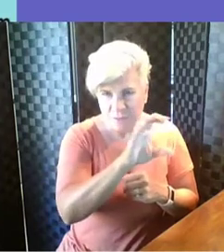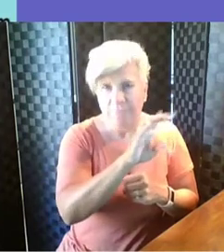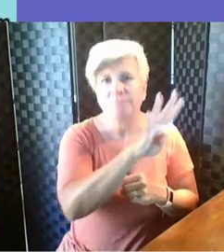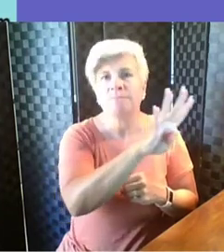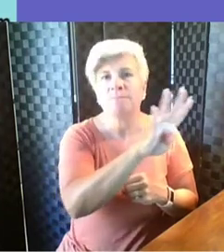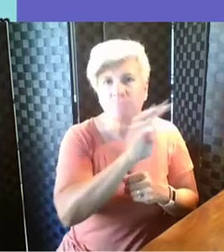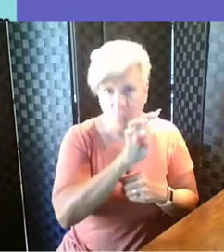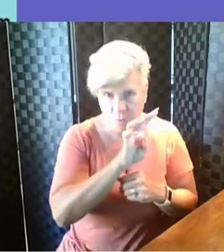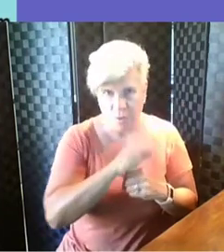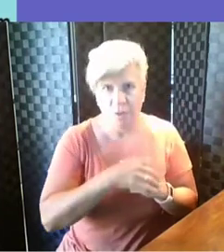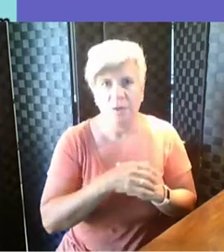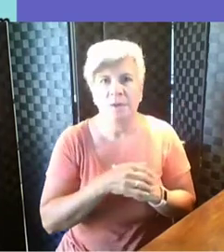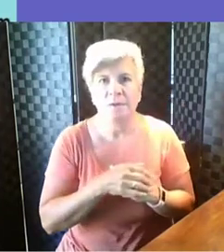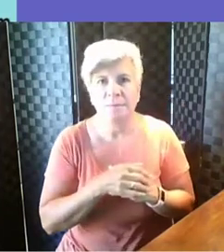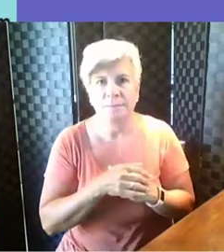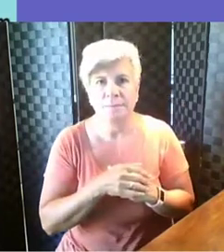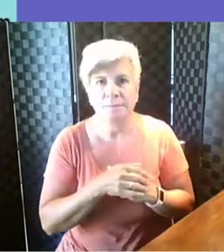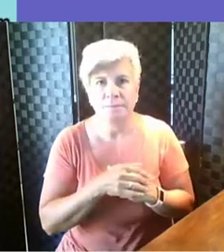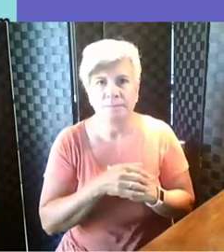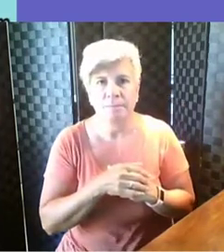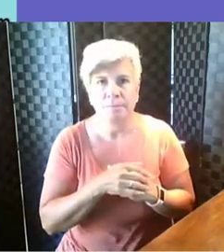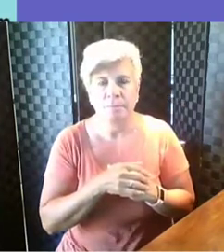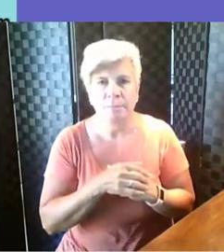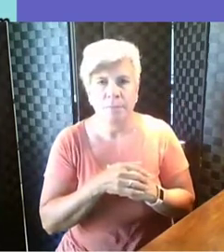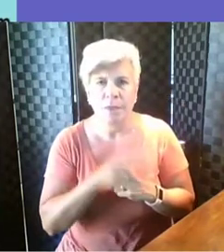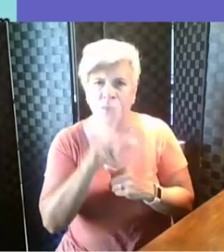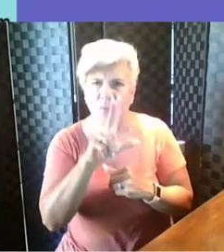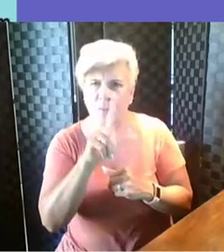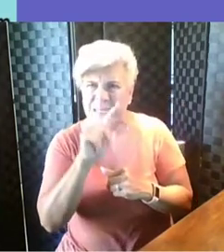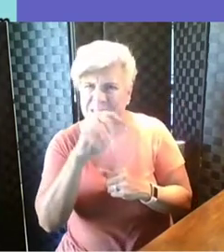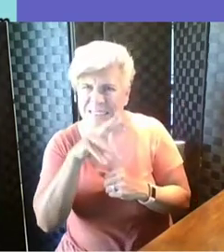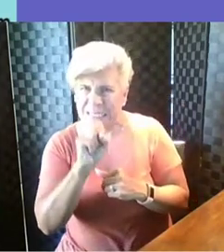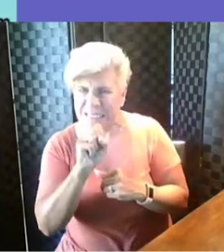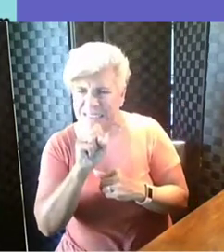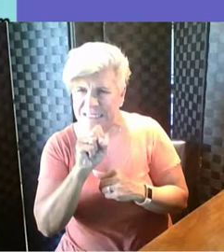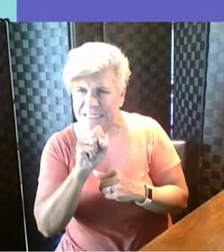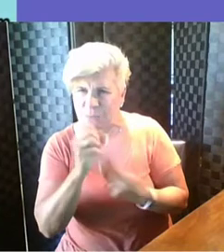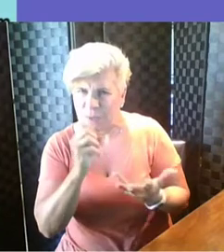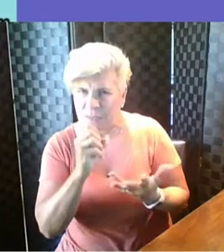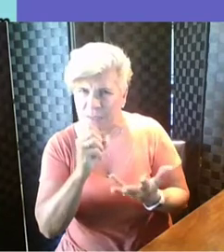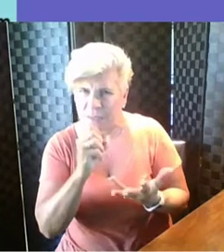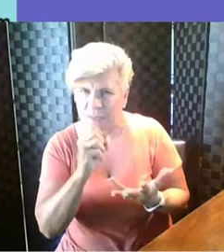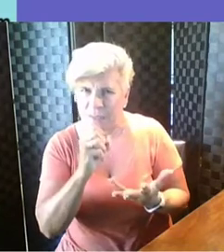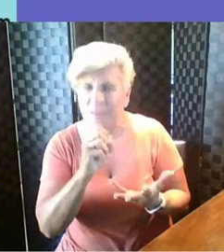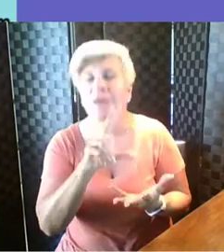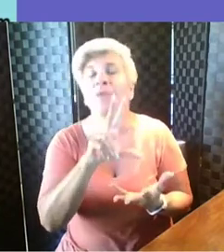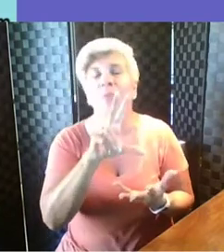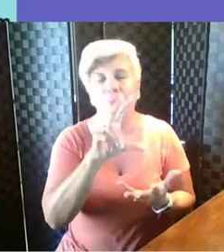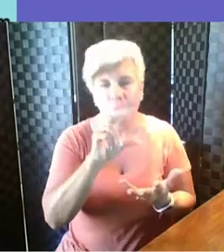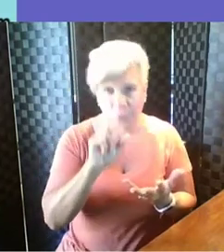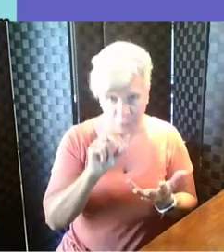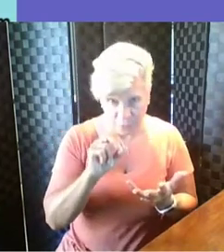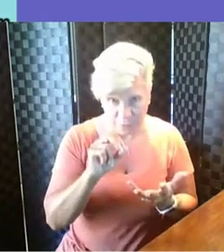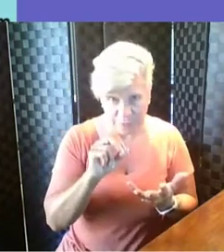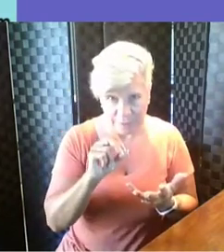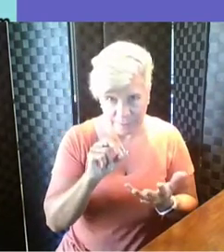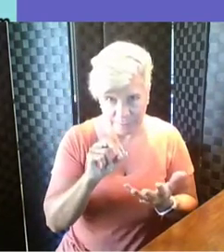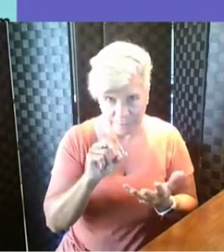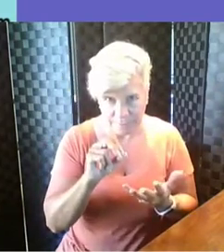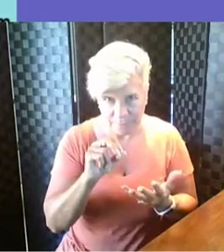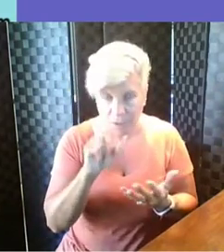going to represent that with the number 400. I see a 3 in the tens place. So I'm going to use the number